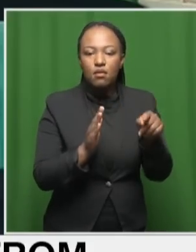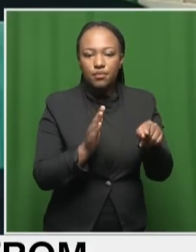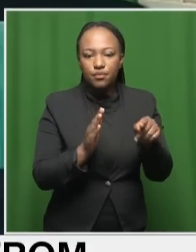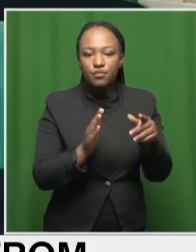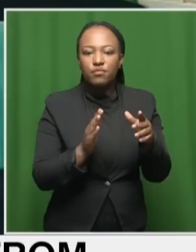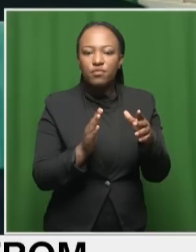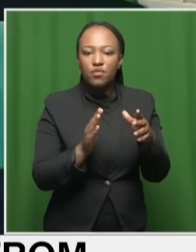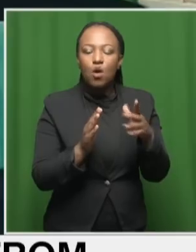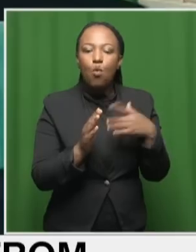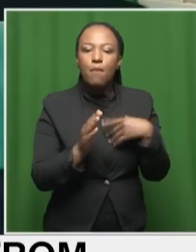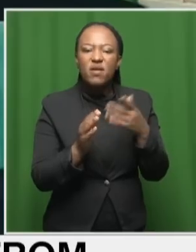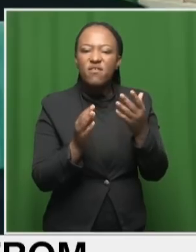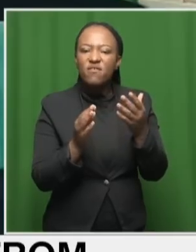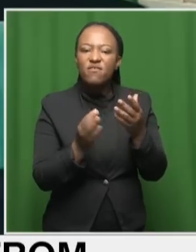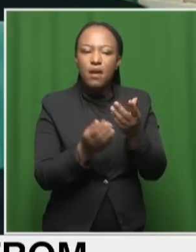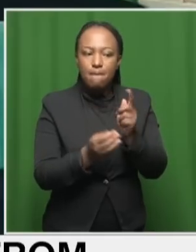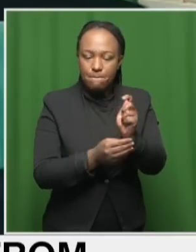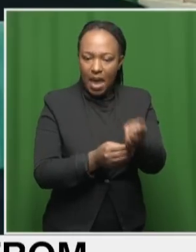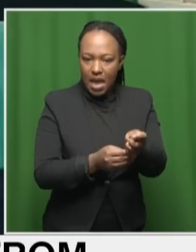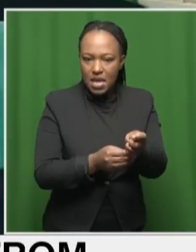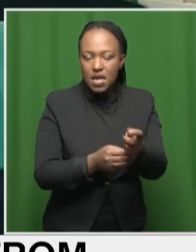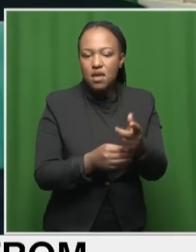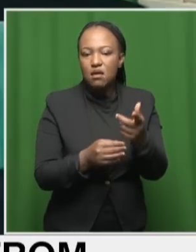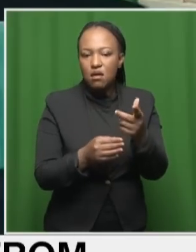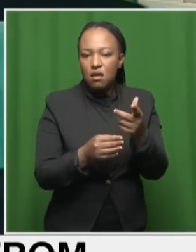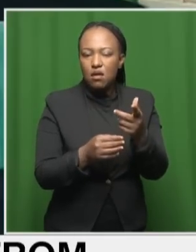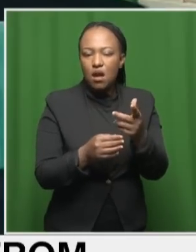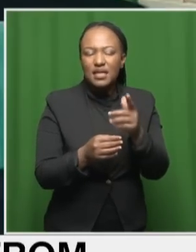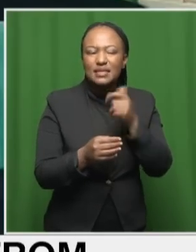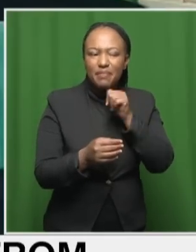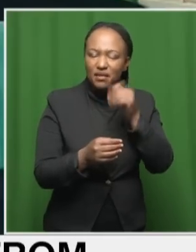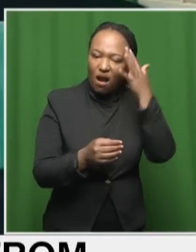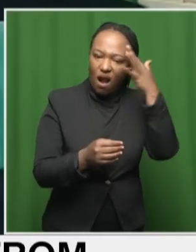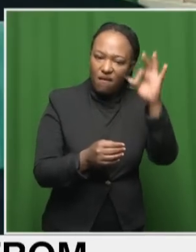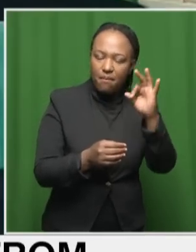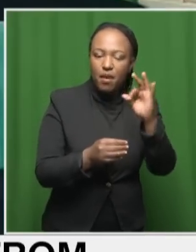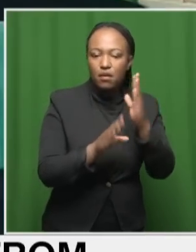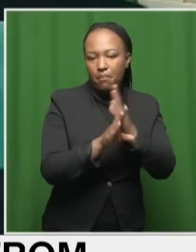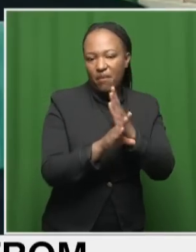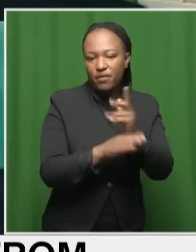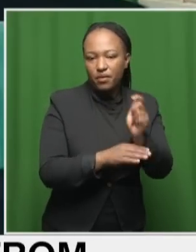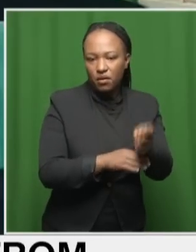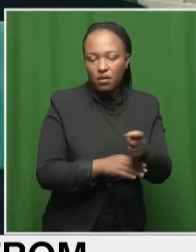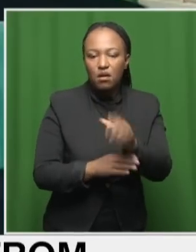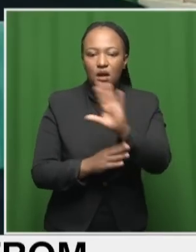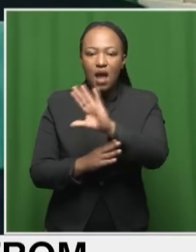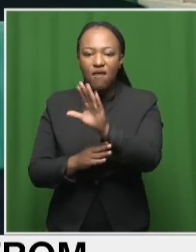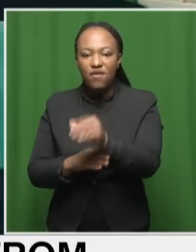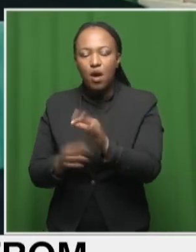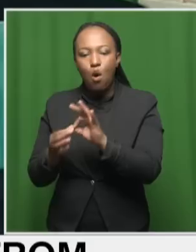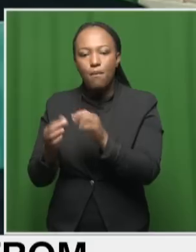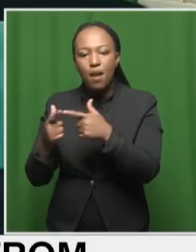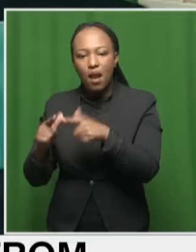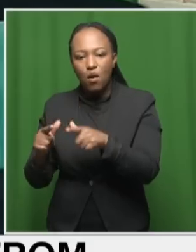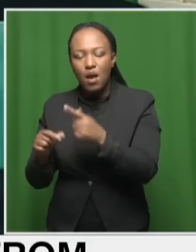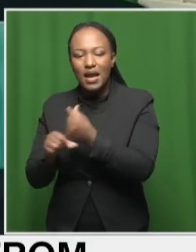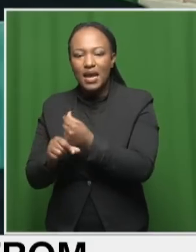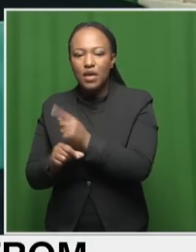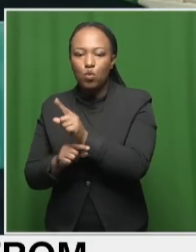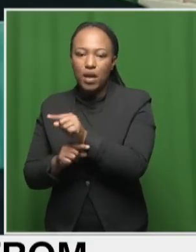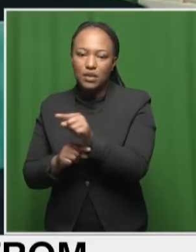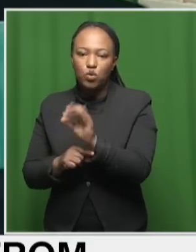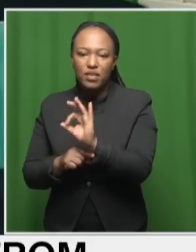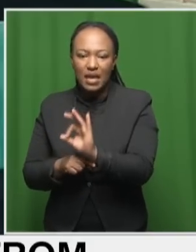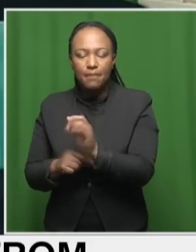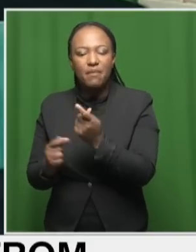be in fee-charging schools, public or private fee-charging schools. Whereas if you are in an African home language school in grades 1 to 3, it is a no-fee